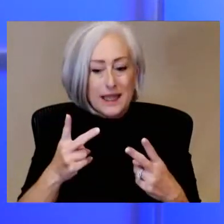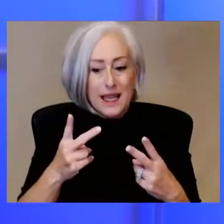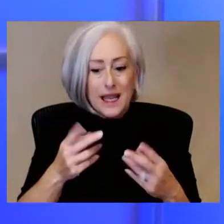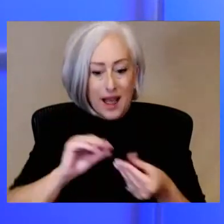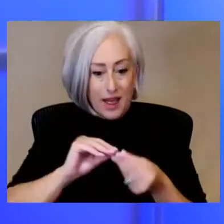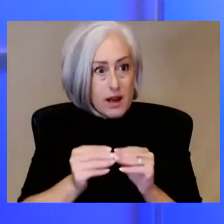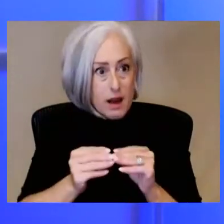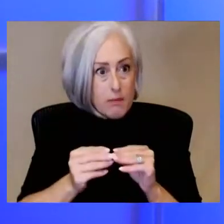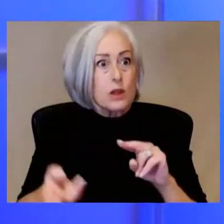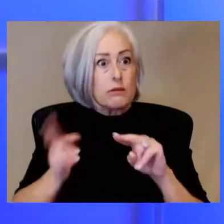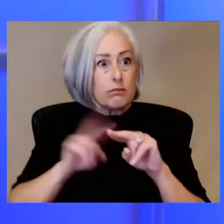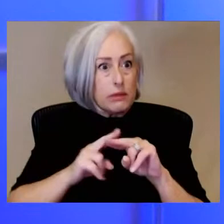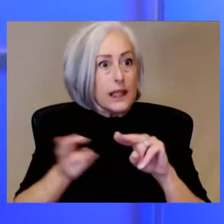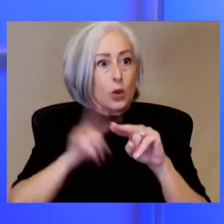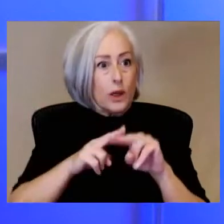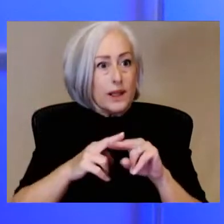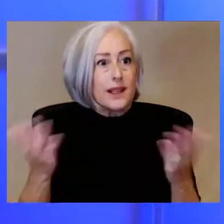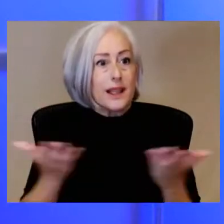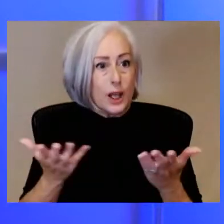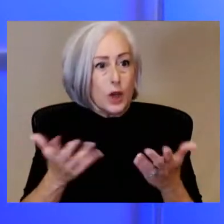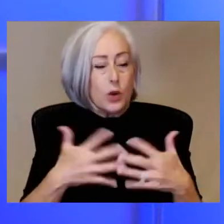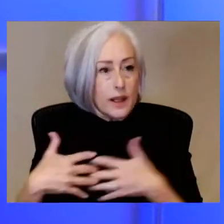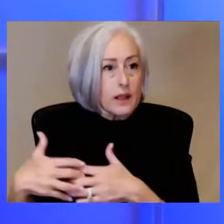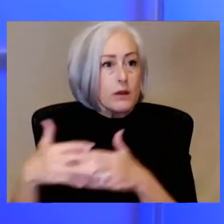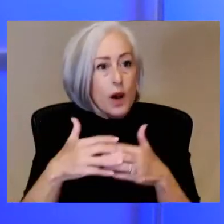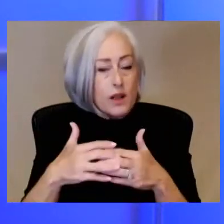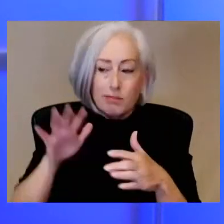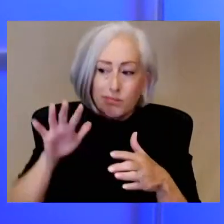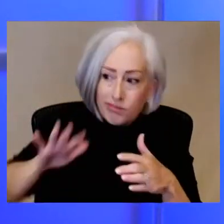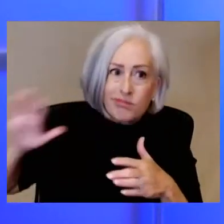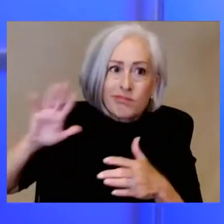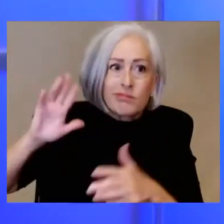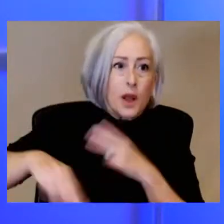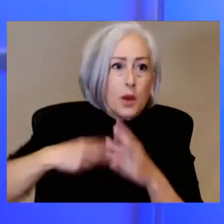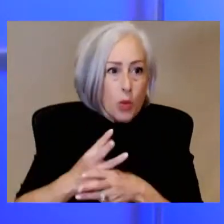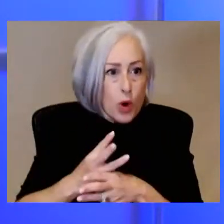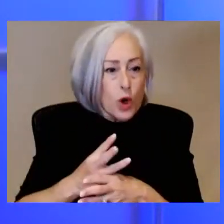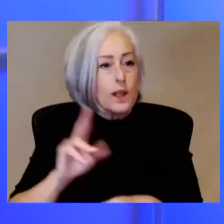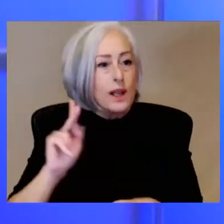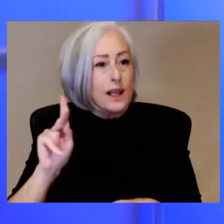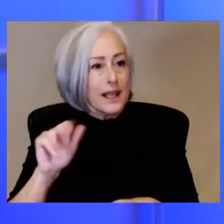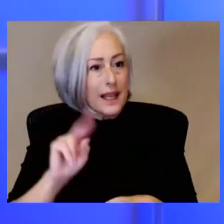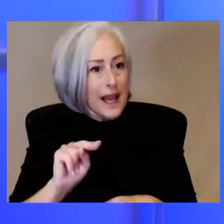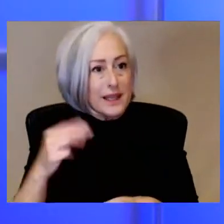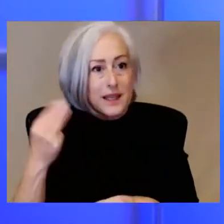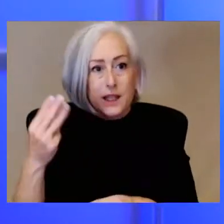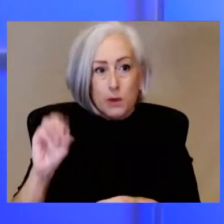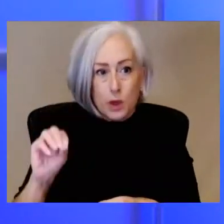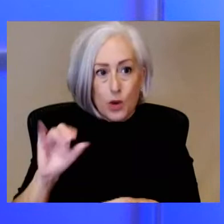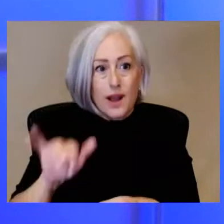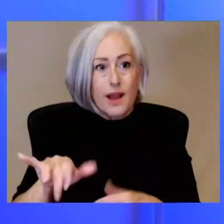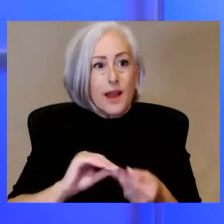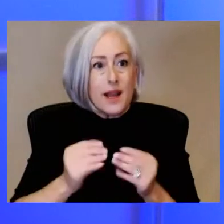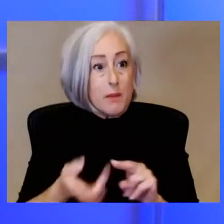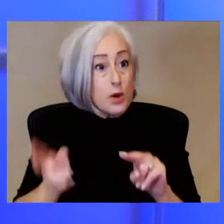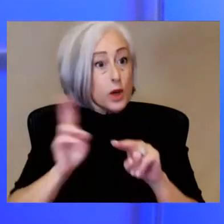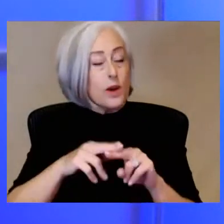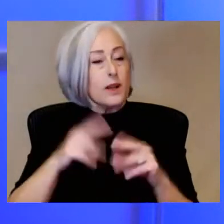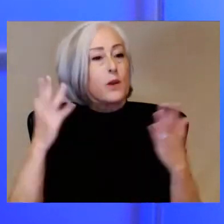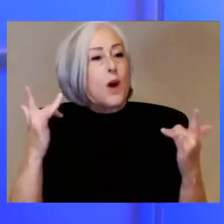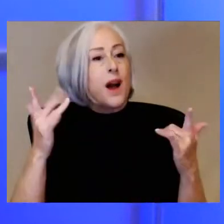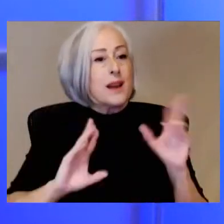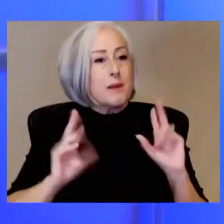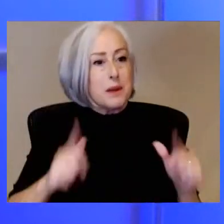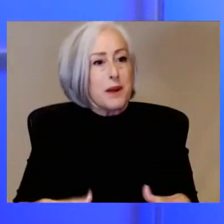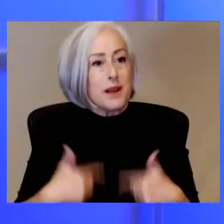in the United States, around the world, in Kansas and Missouri, go up, just because we're living longer, healthier lives, and we just have so many more